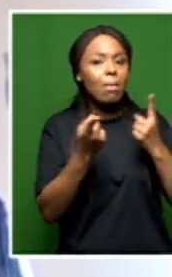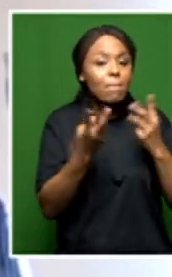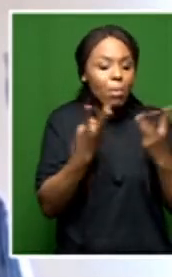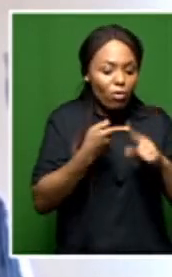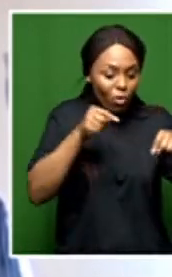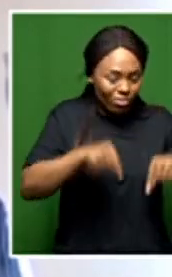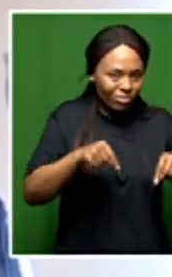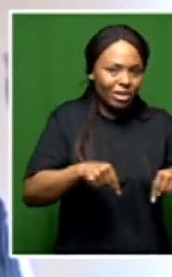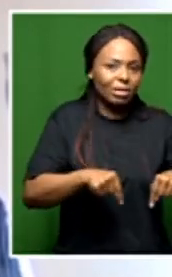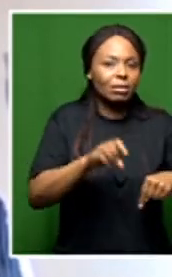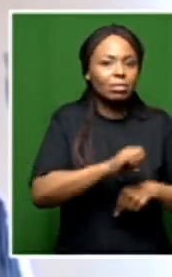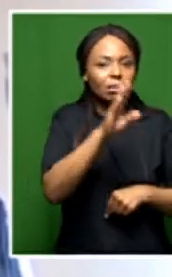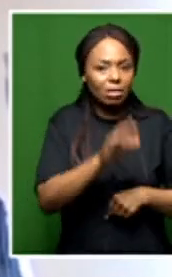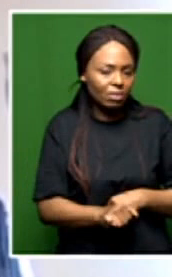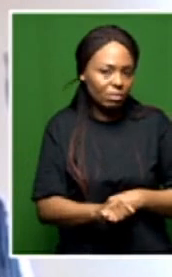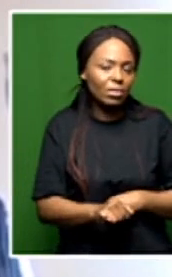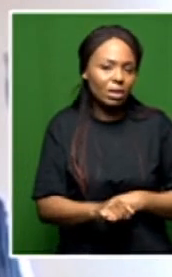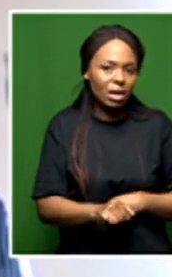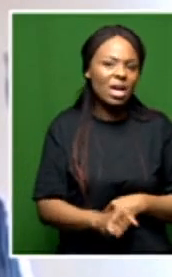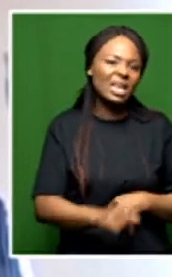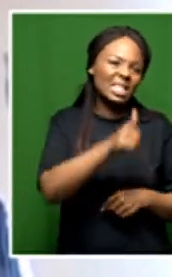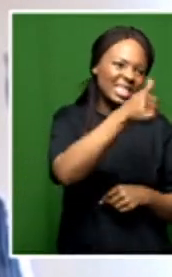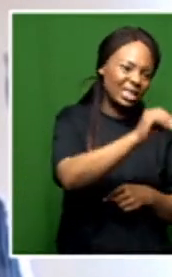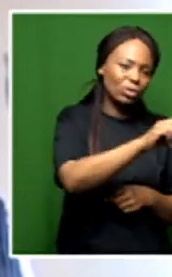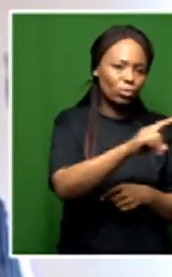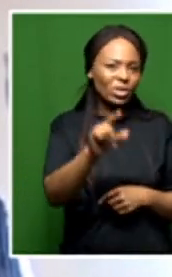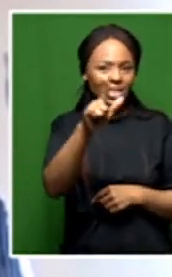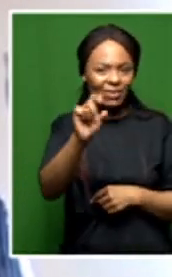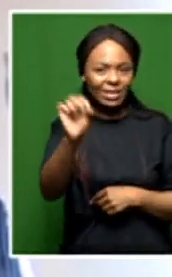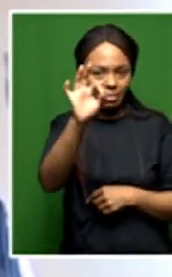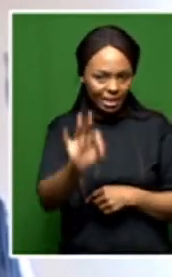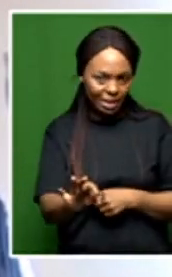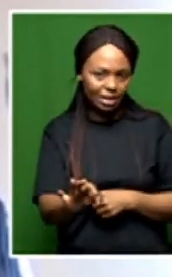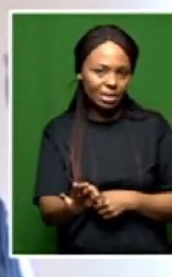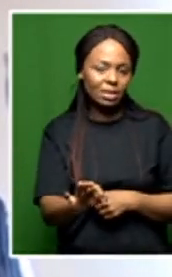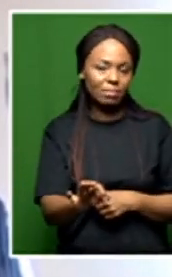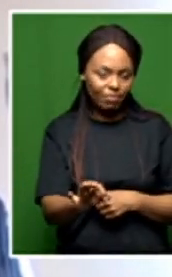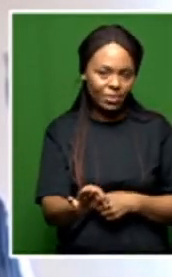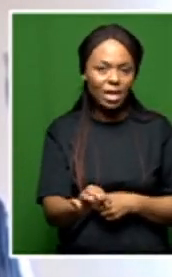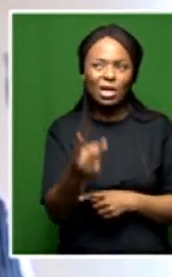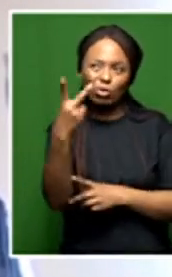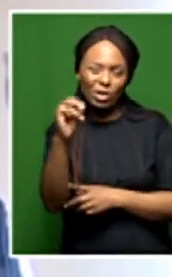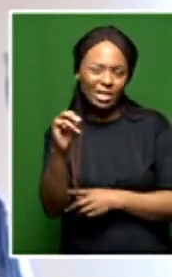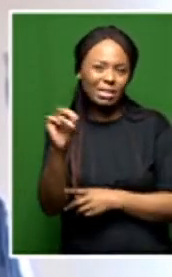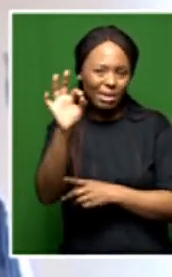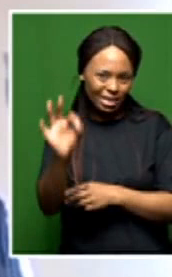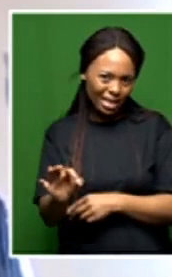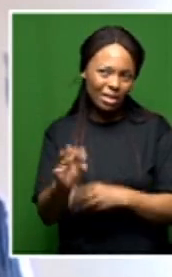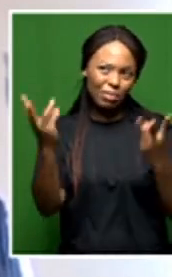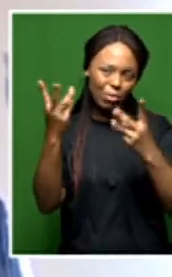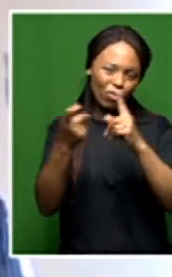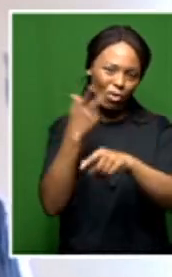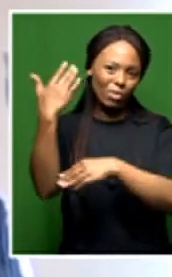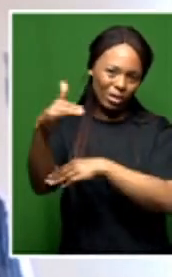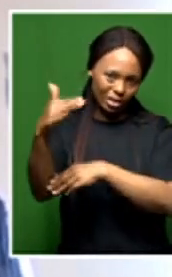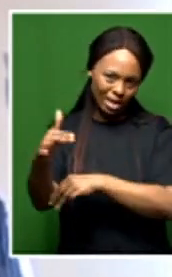which season of the year, they account between 60 to 70%, and the 30% component is our international guests. Where we